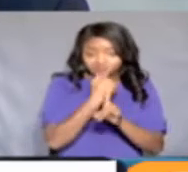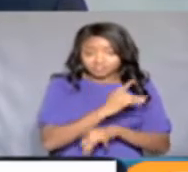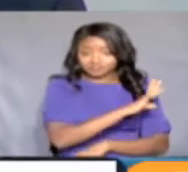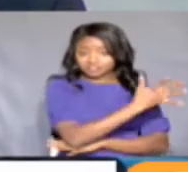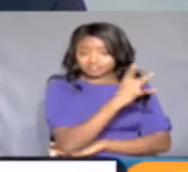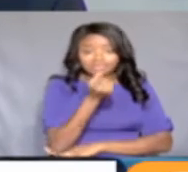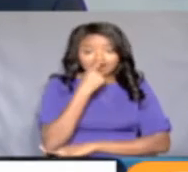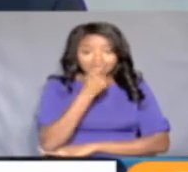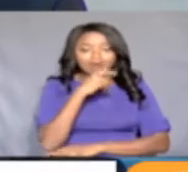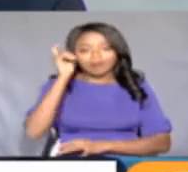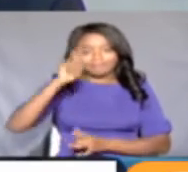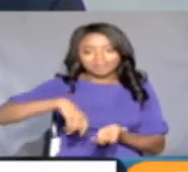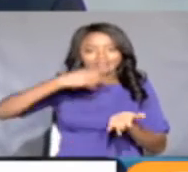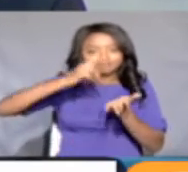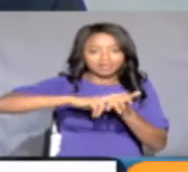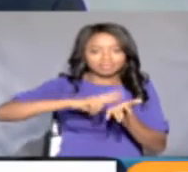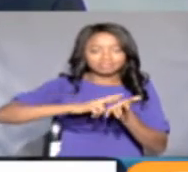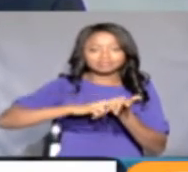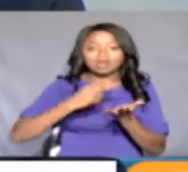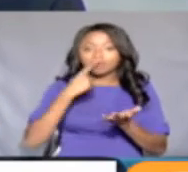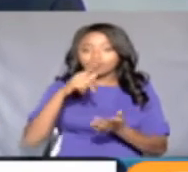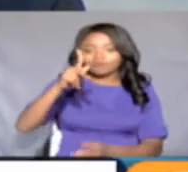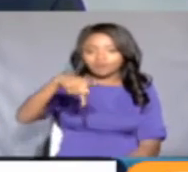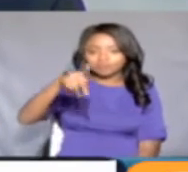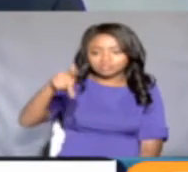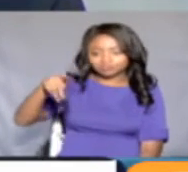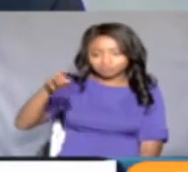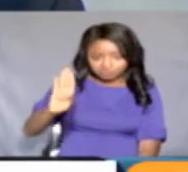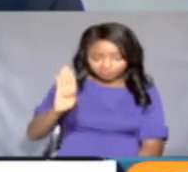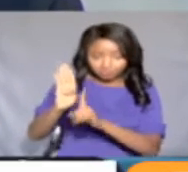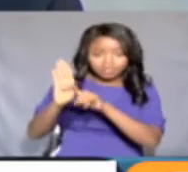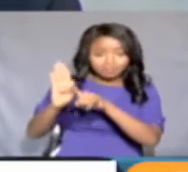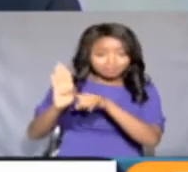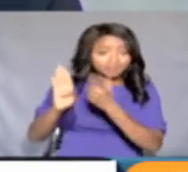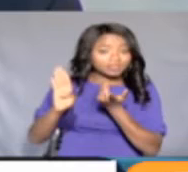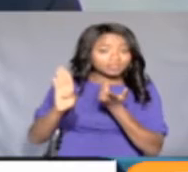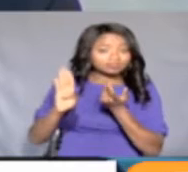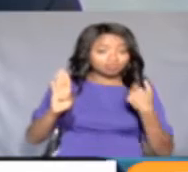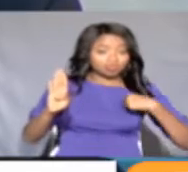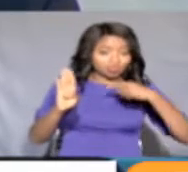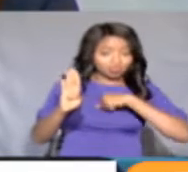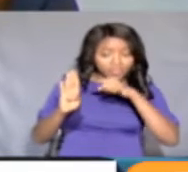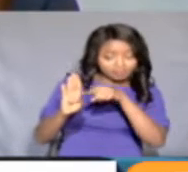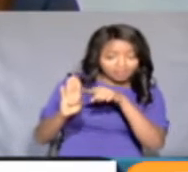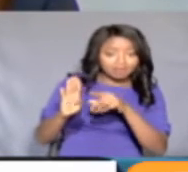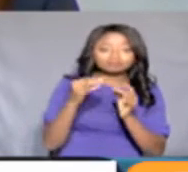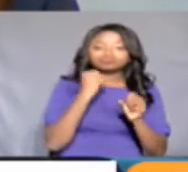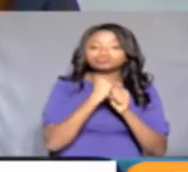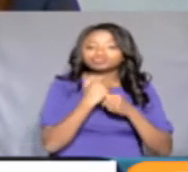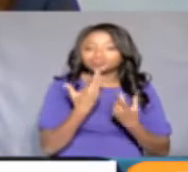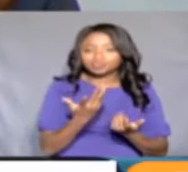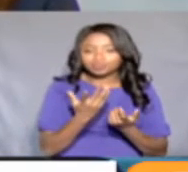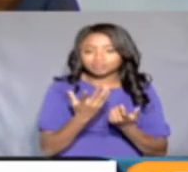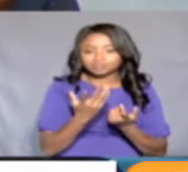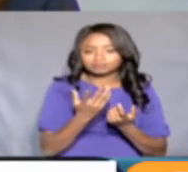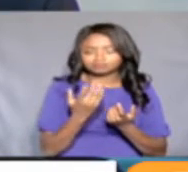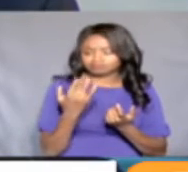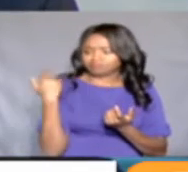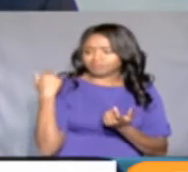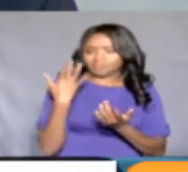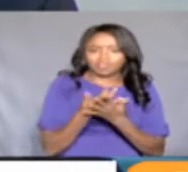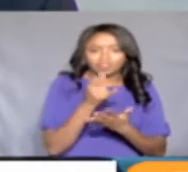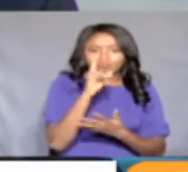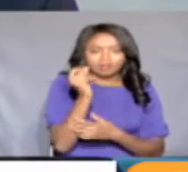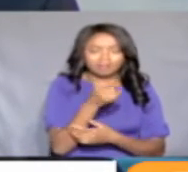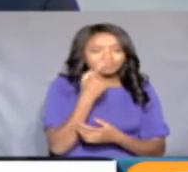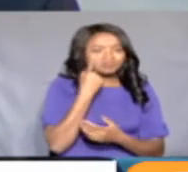be registered with the Pharmacy and Poisons Board. Mm-hmm. So currently what we've been doing in the last, I think you've seen in the last 1 month or so,